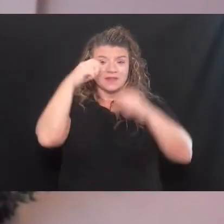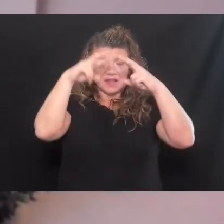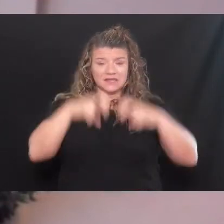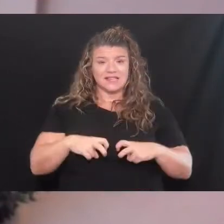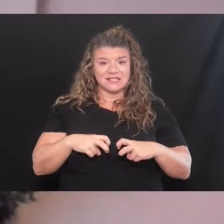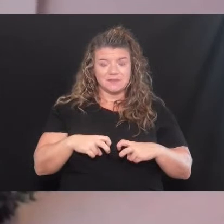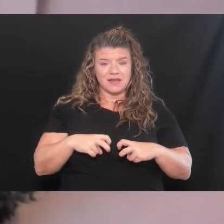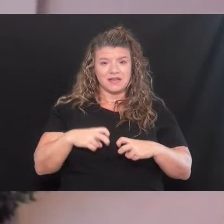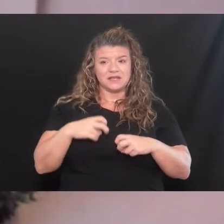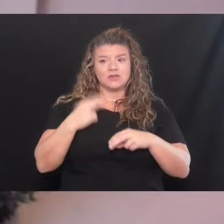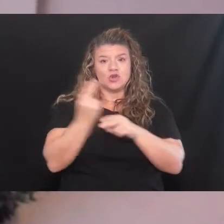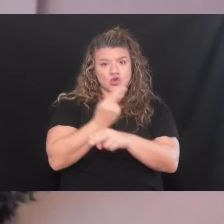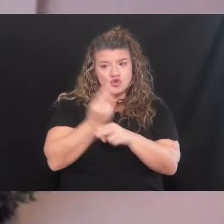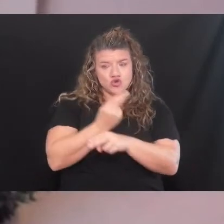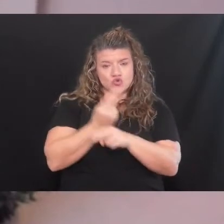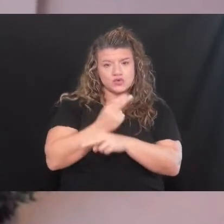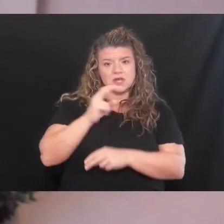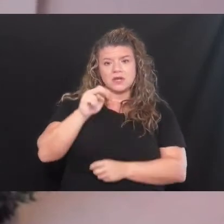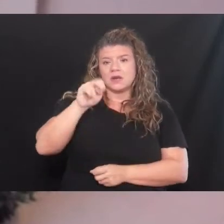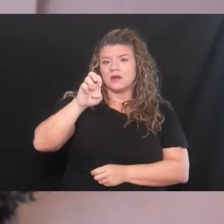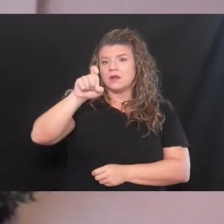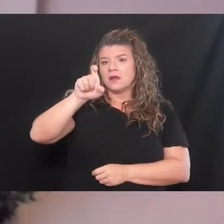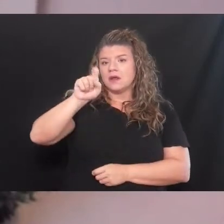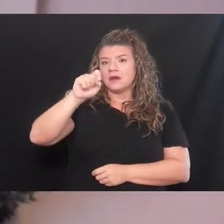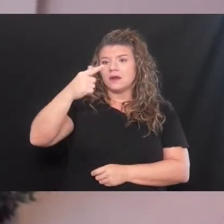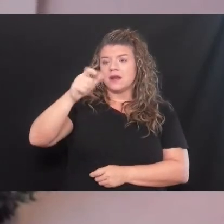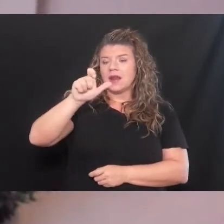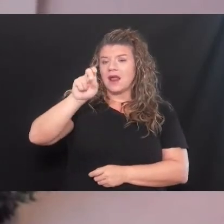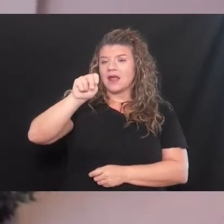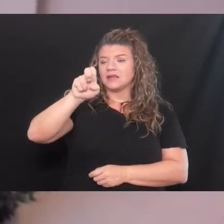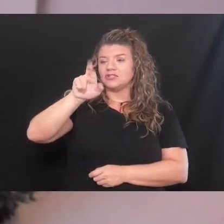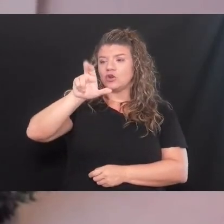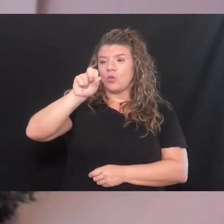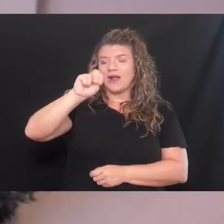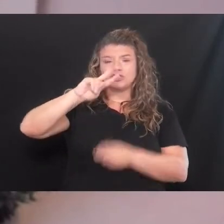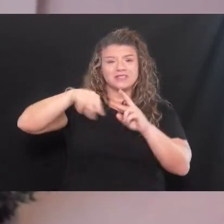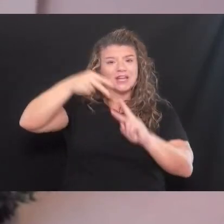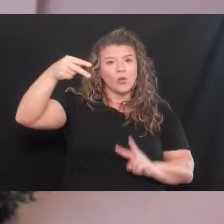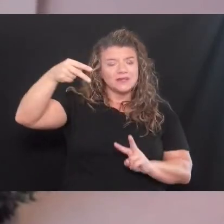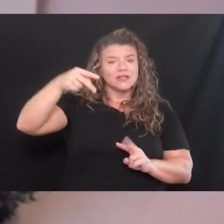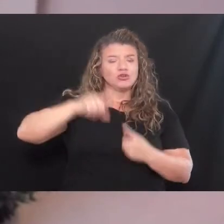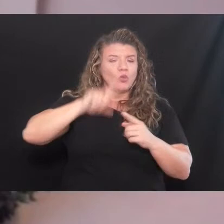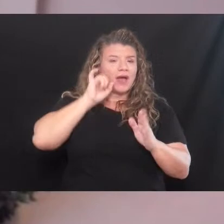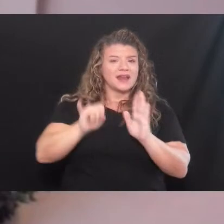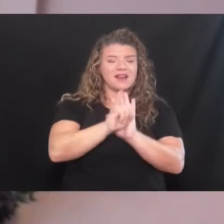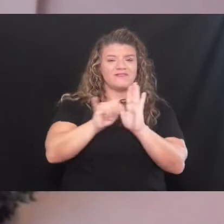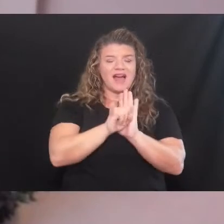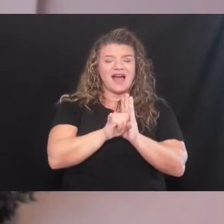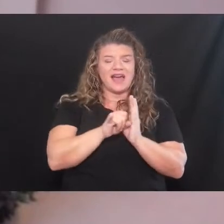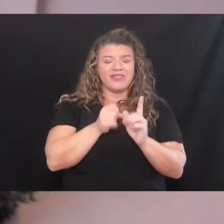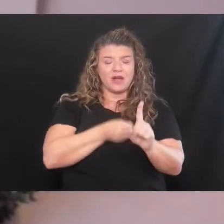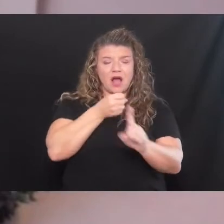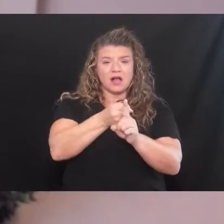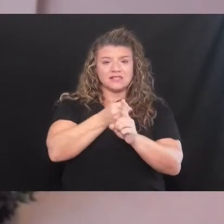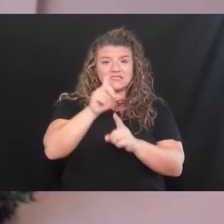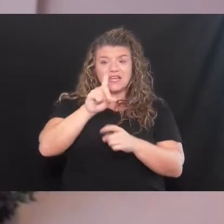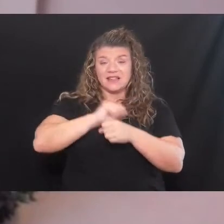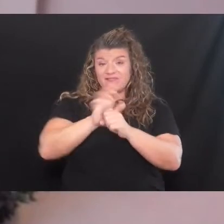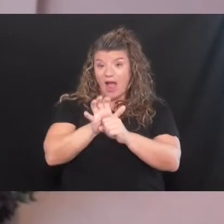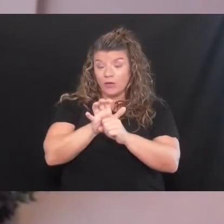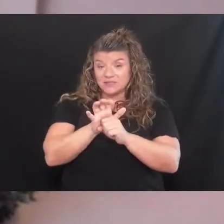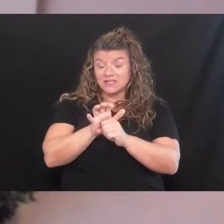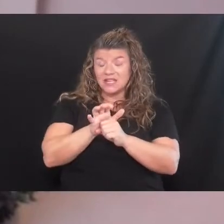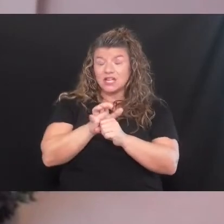assessment using next generation sequencing to identify the cause of the virus showed us that